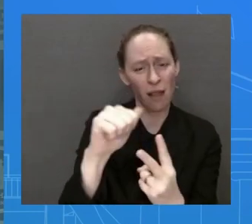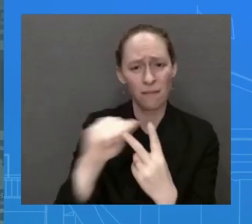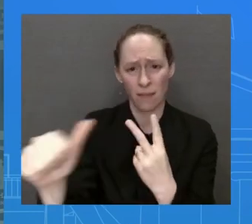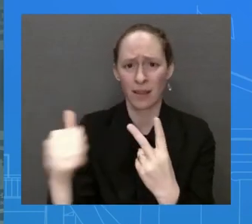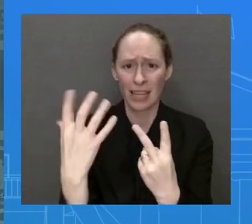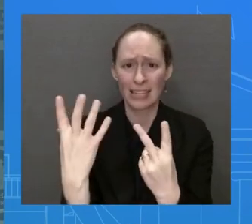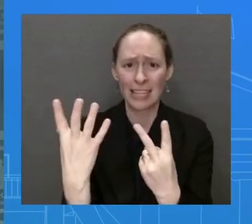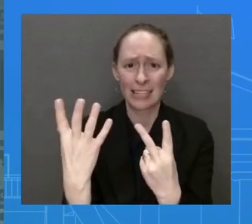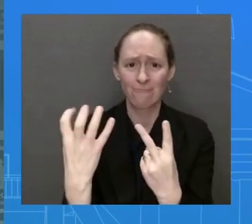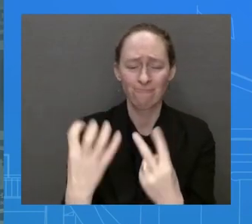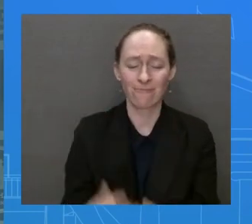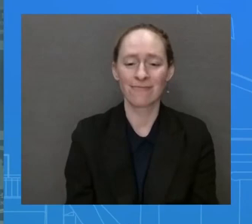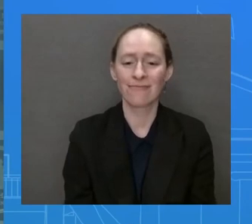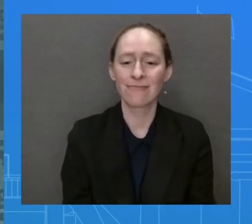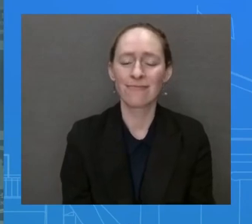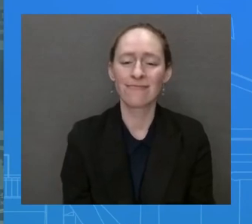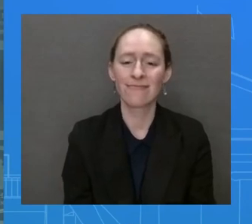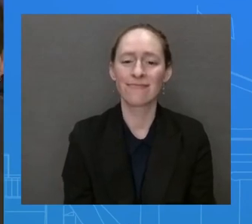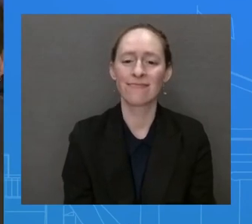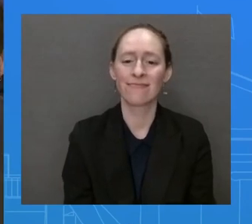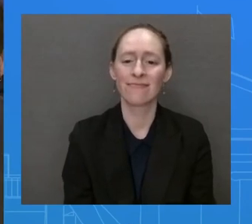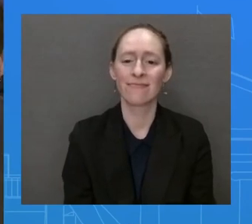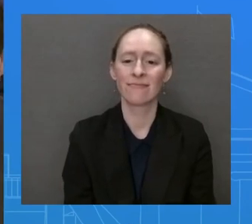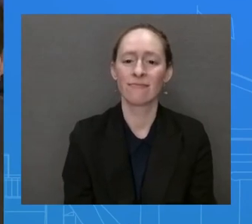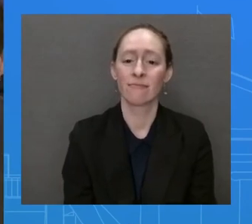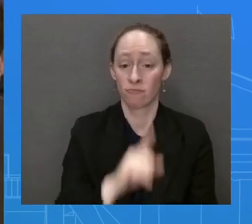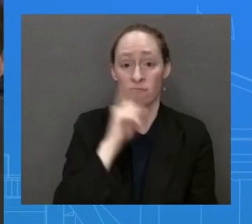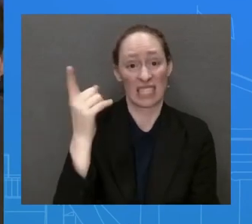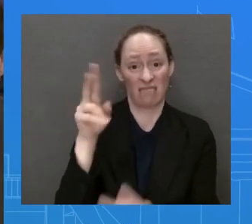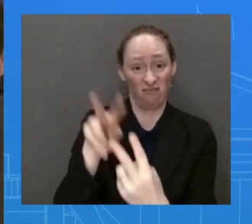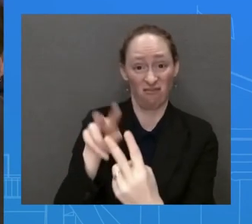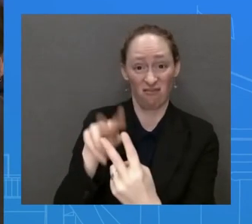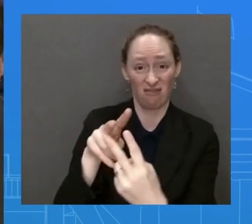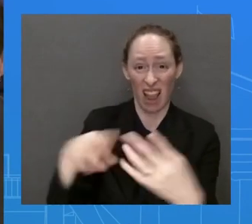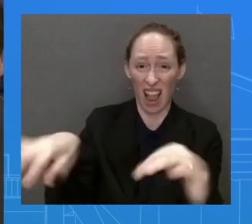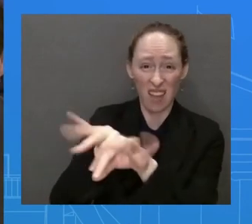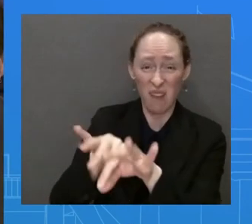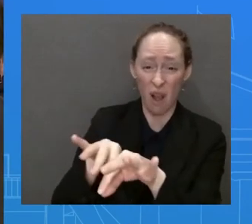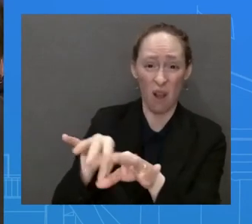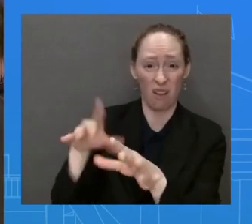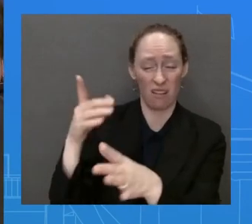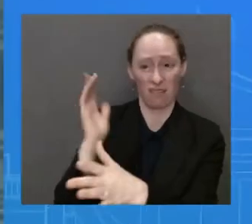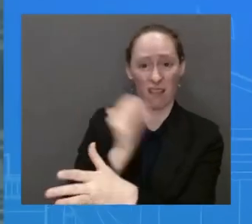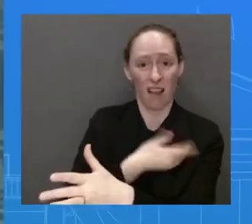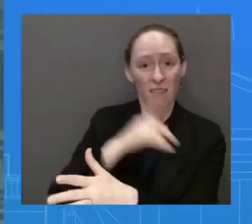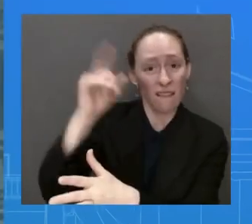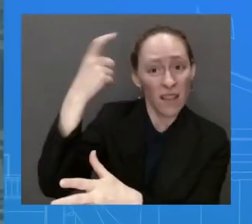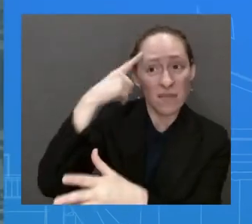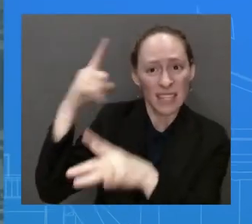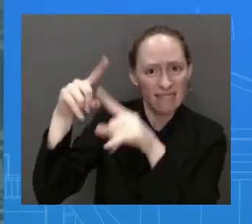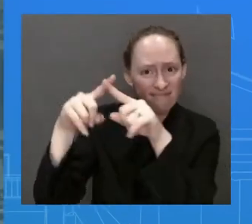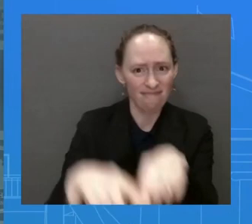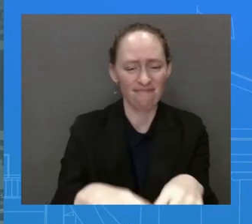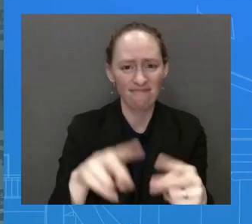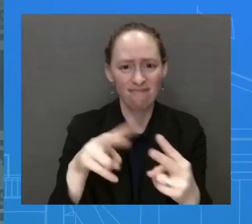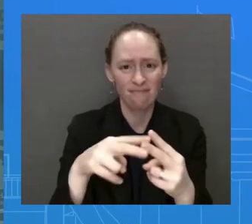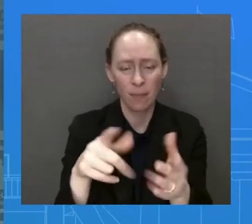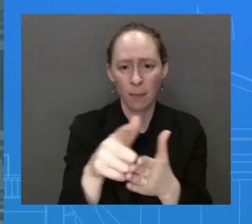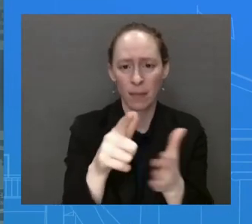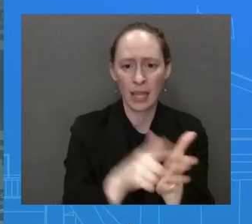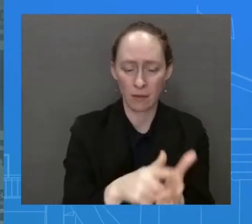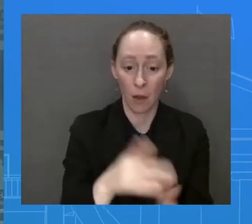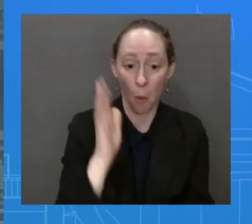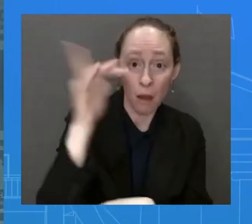to continue to push for that. Including on Sunday at the church? The president will speak on a number of issues at the